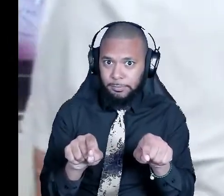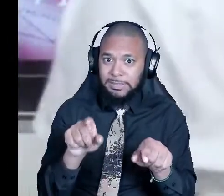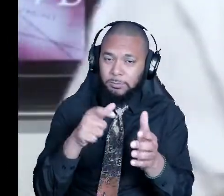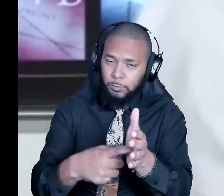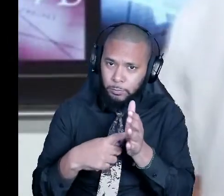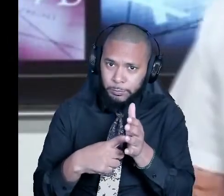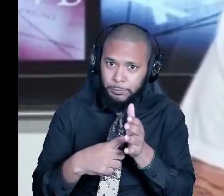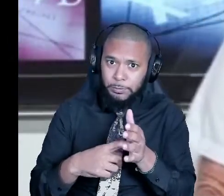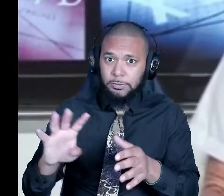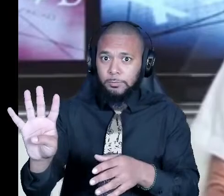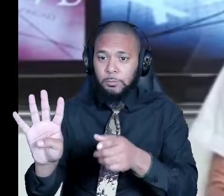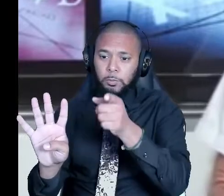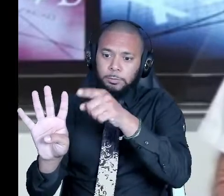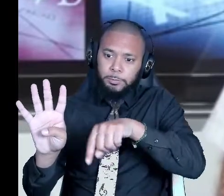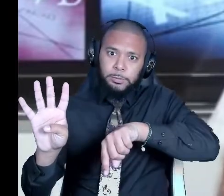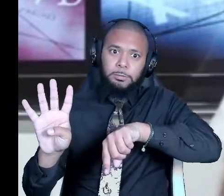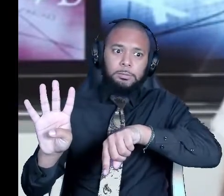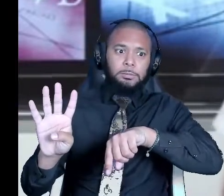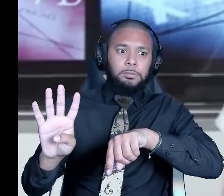Then minus 7y